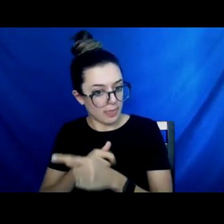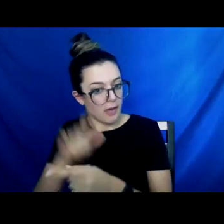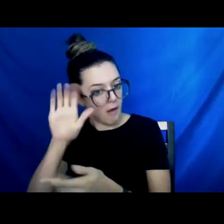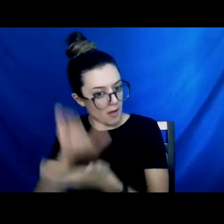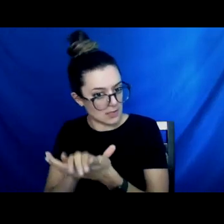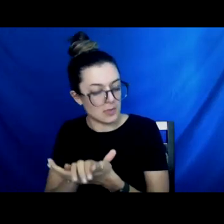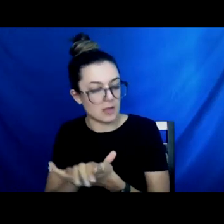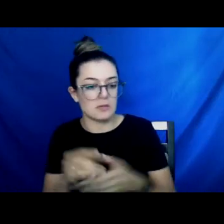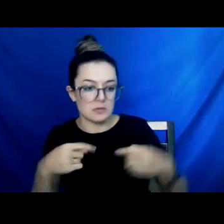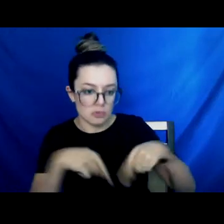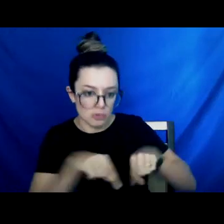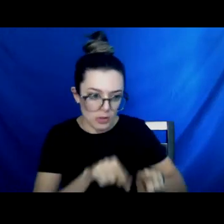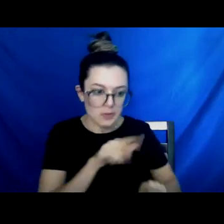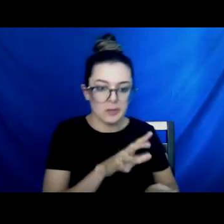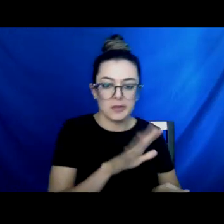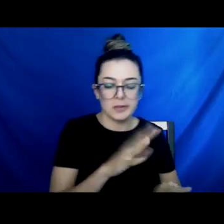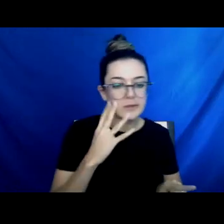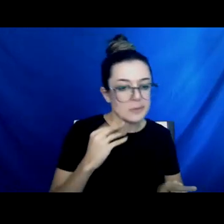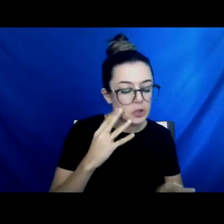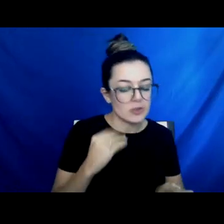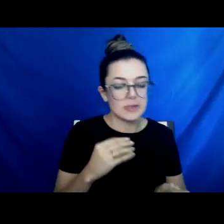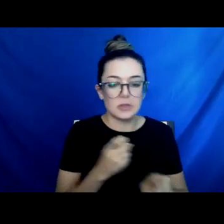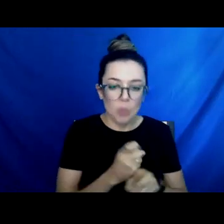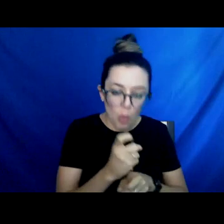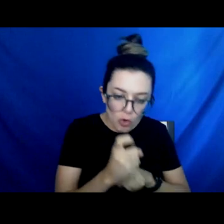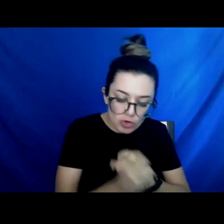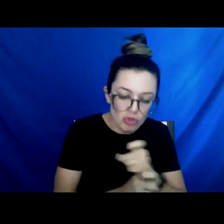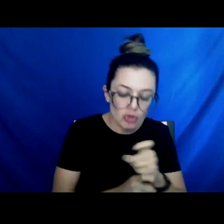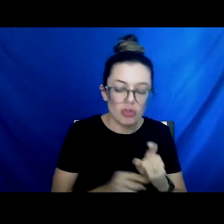tortured and crossed the border to the hospital.